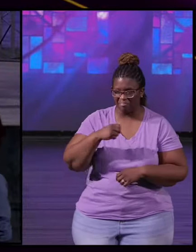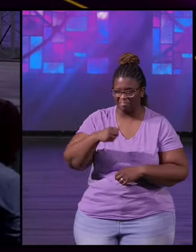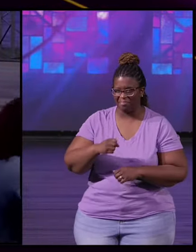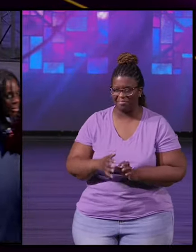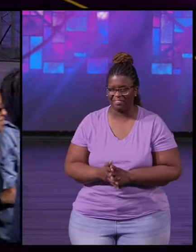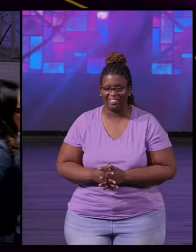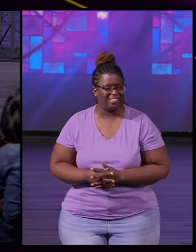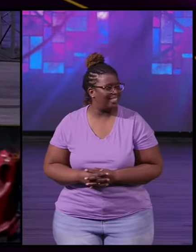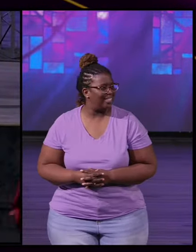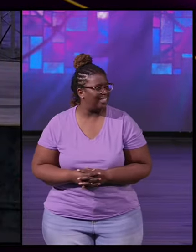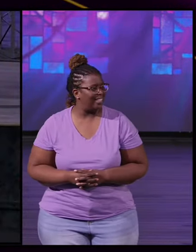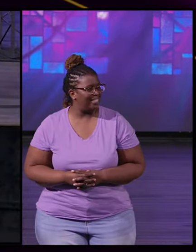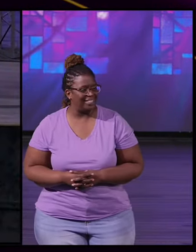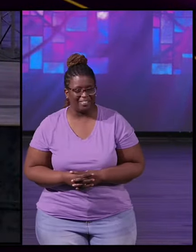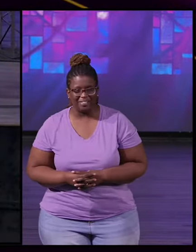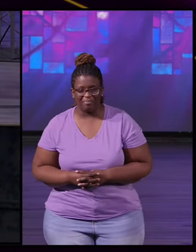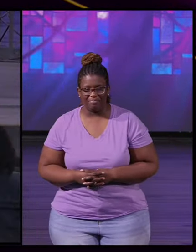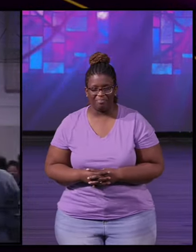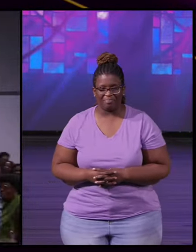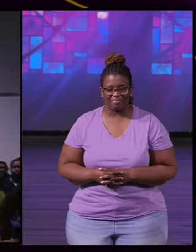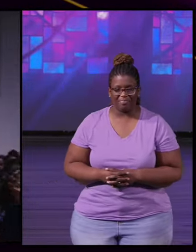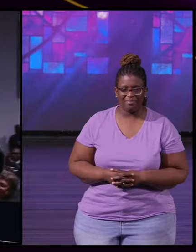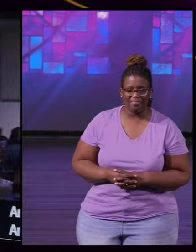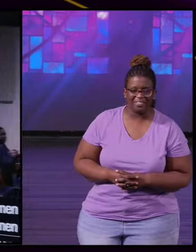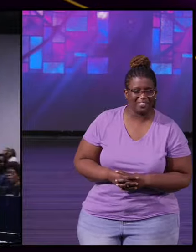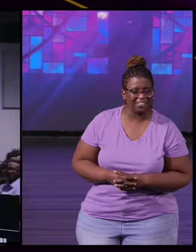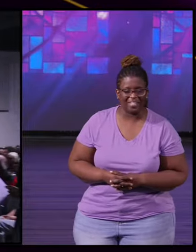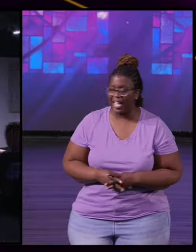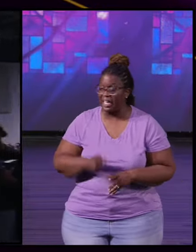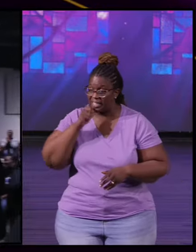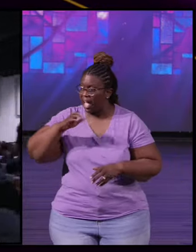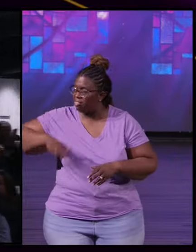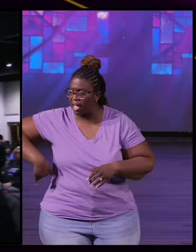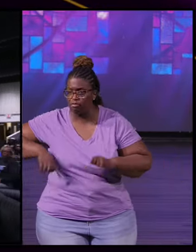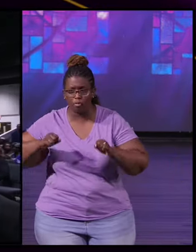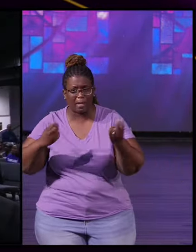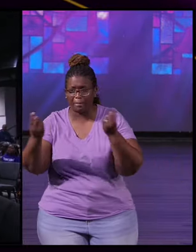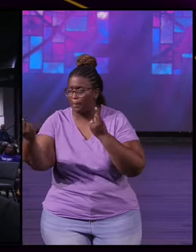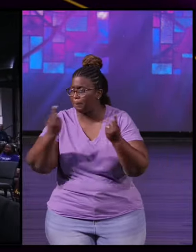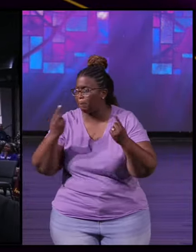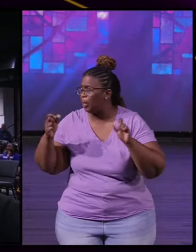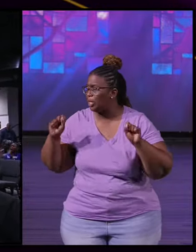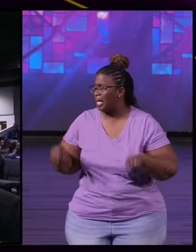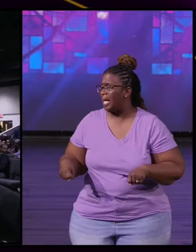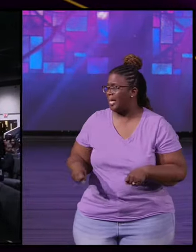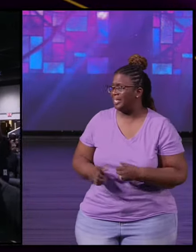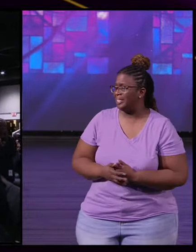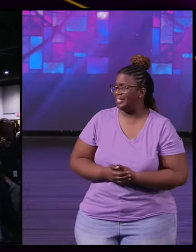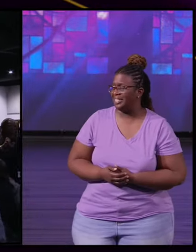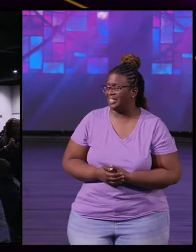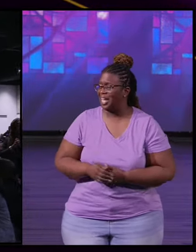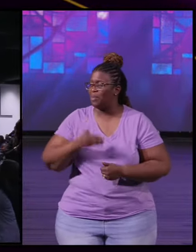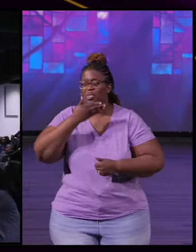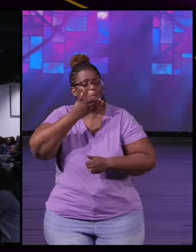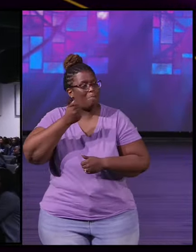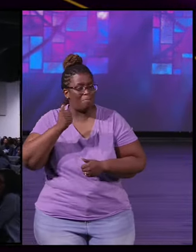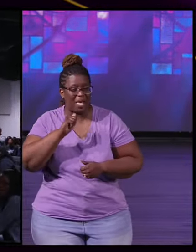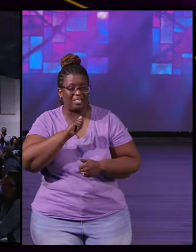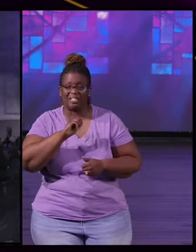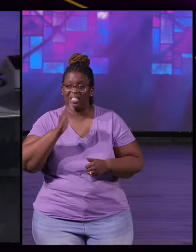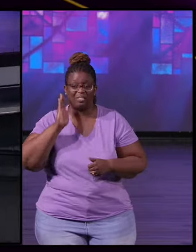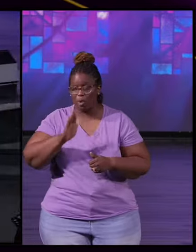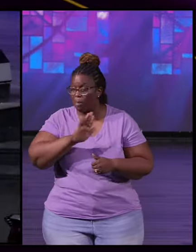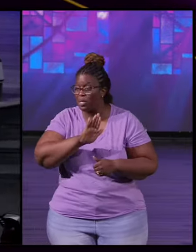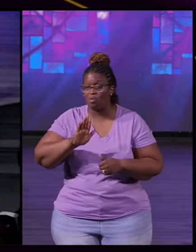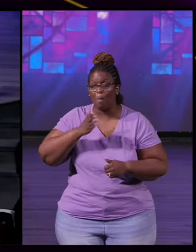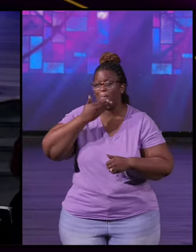Be upon you and a thousand. It's not too late for you to come. I want you to come. It's going to be the best decision you can make.